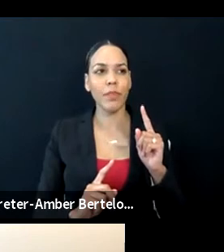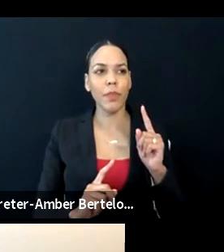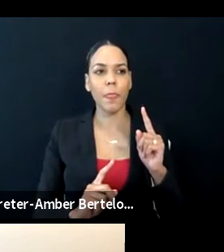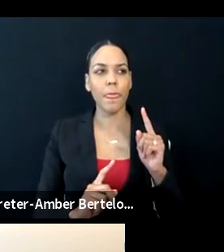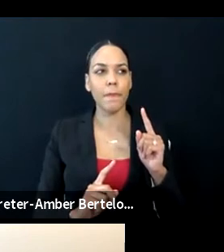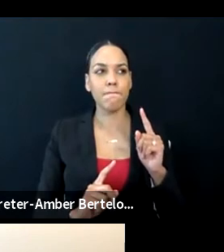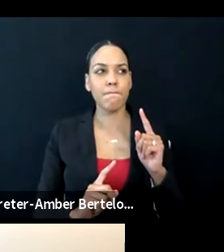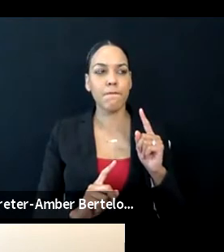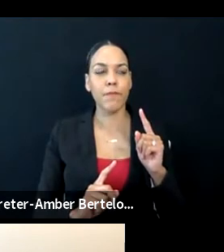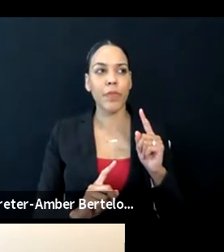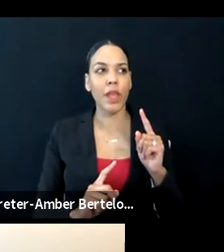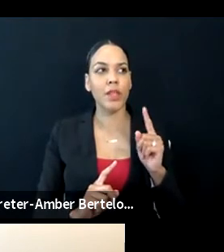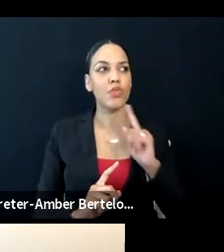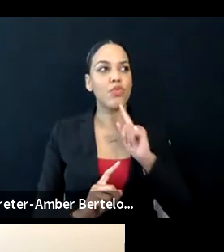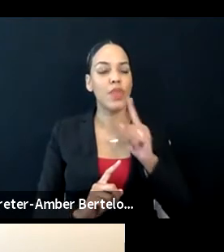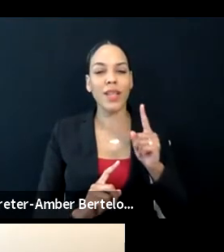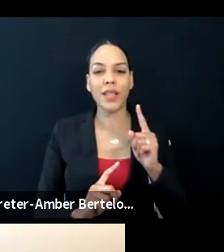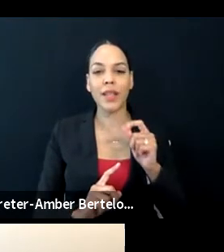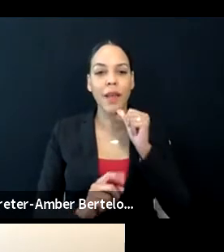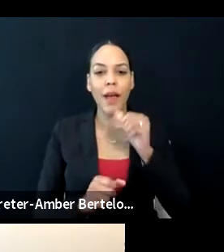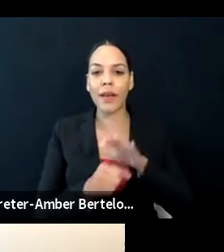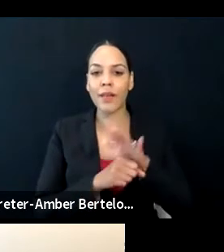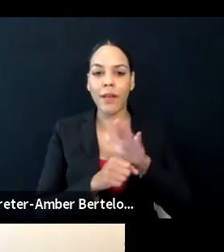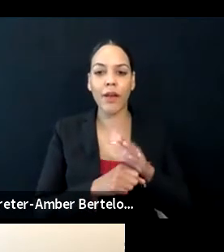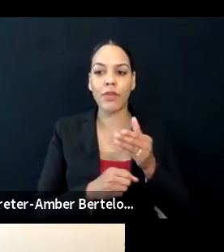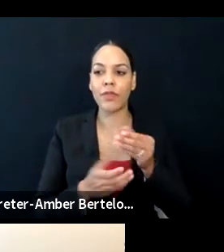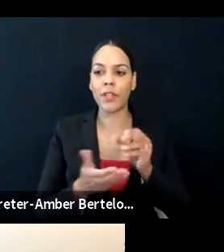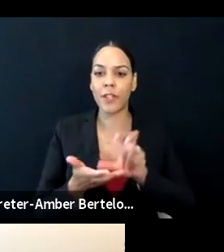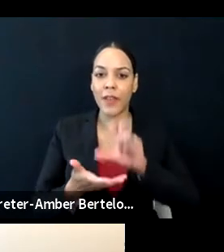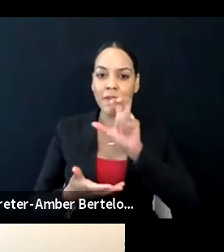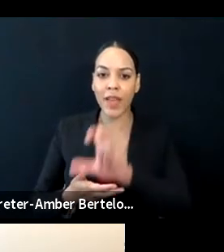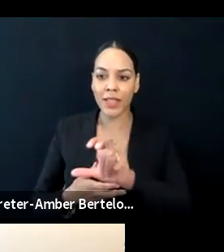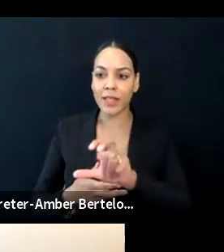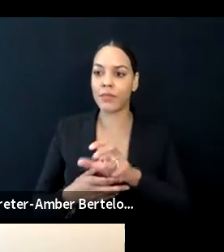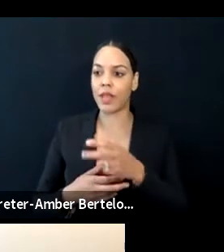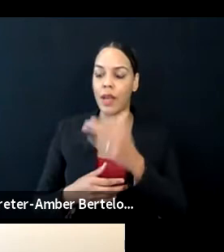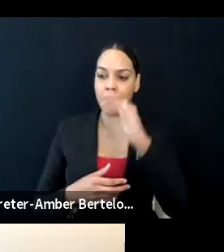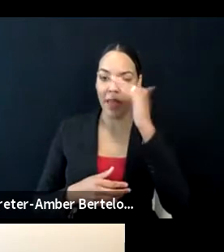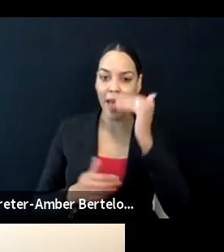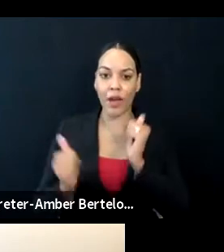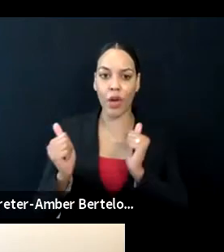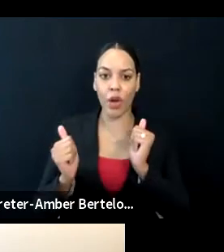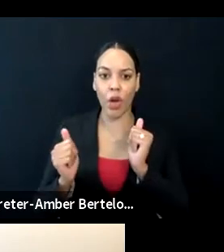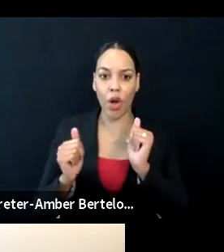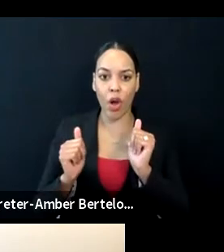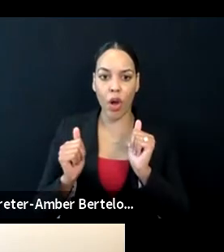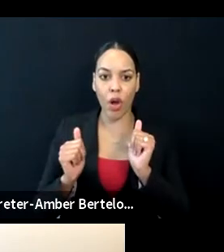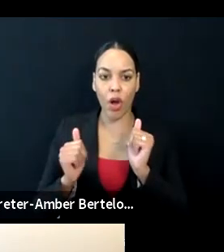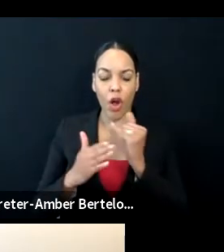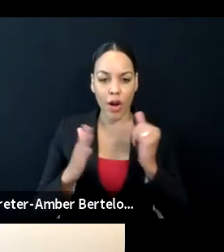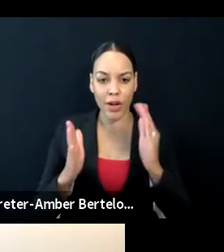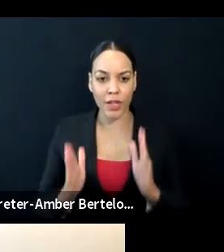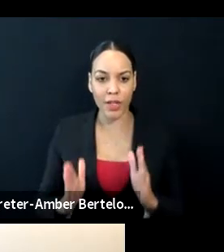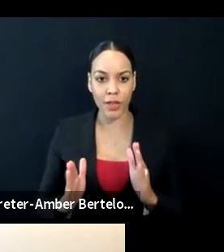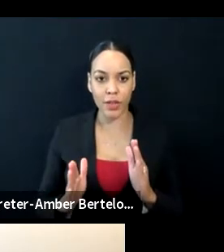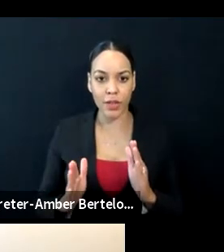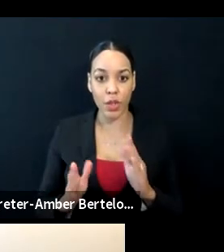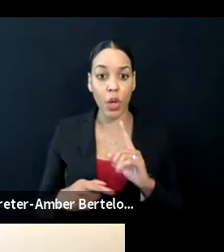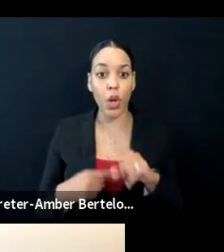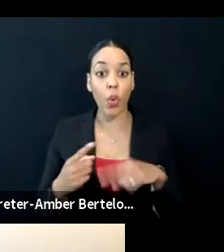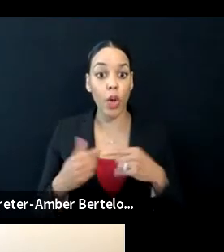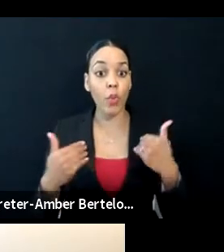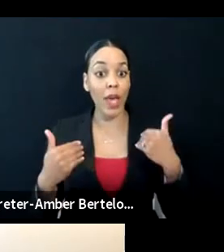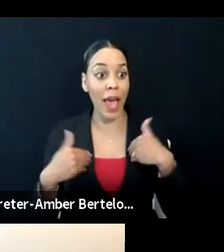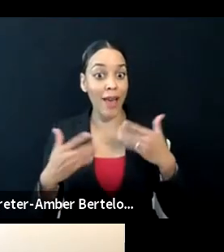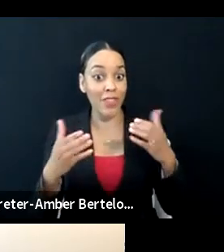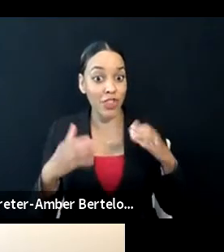capital investment in Black artists that when we have the break, we have a different grappling than, you